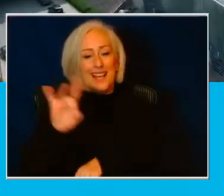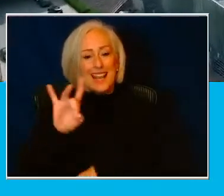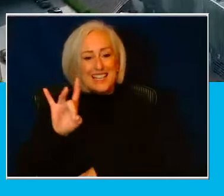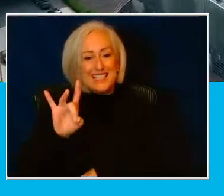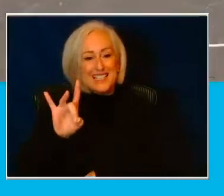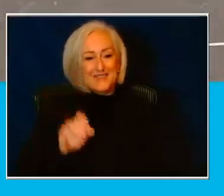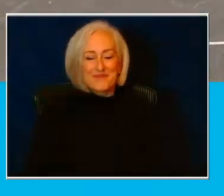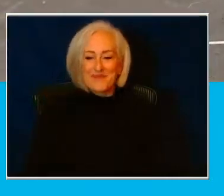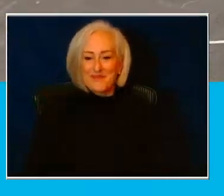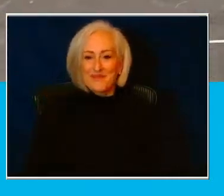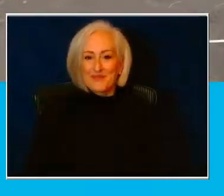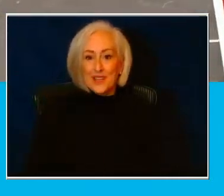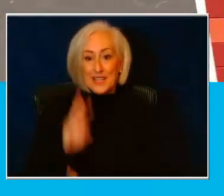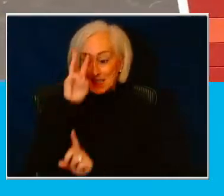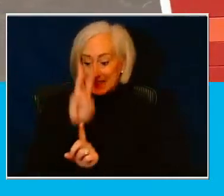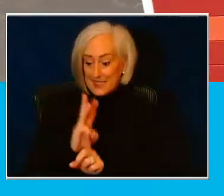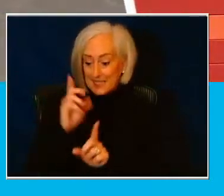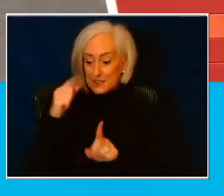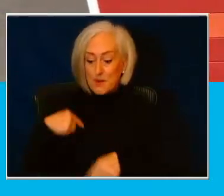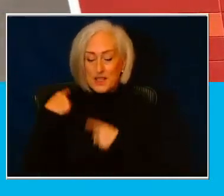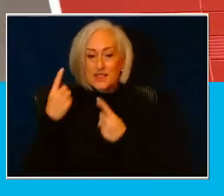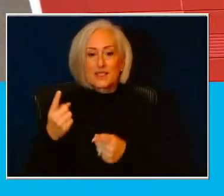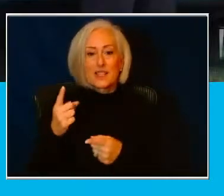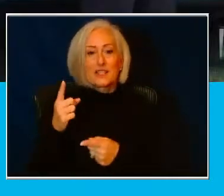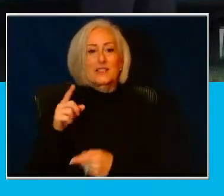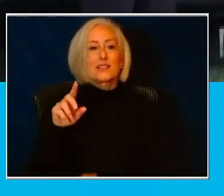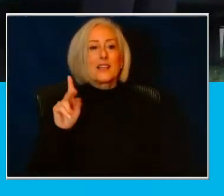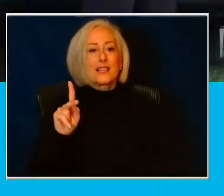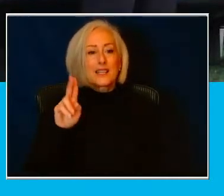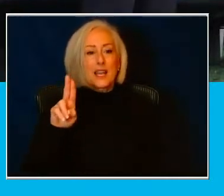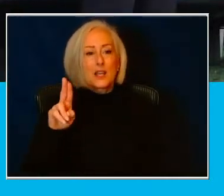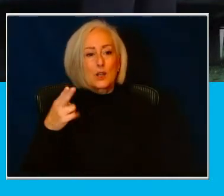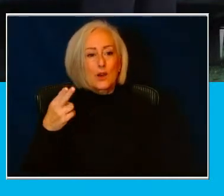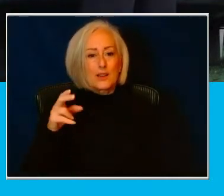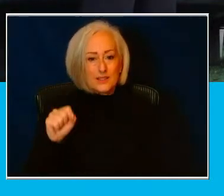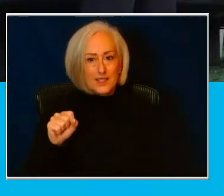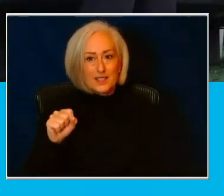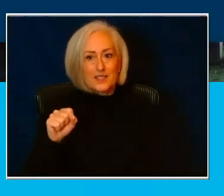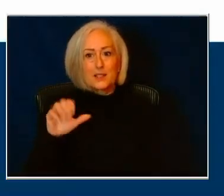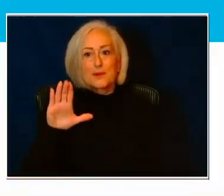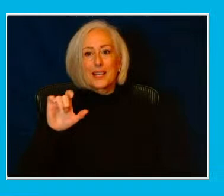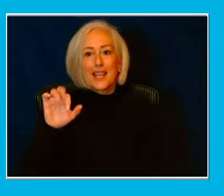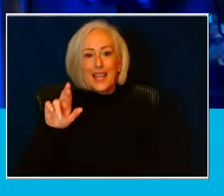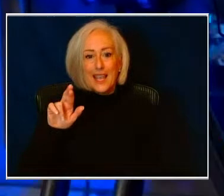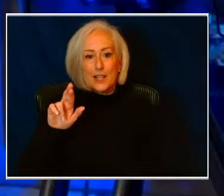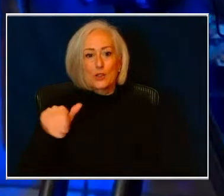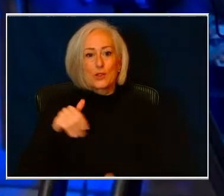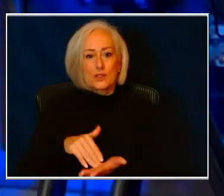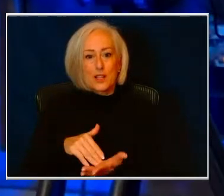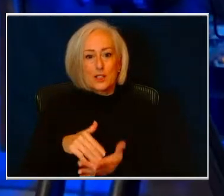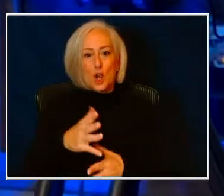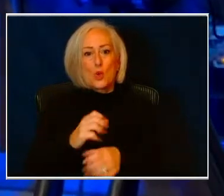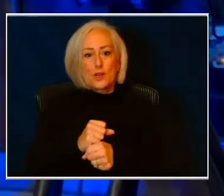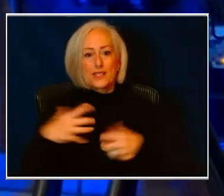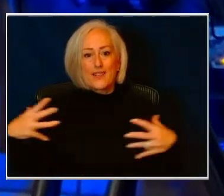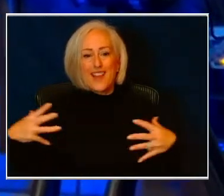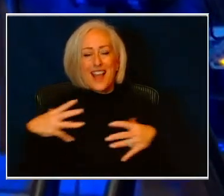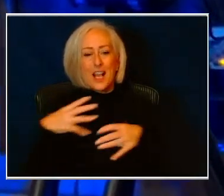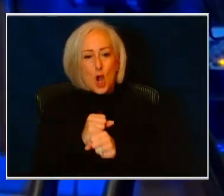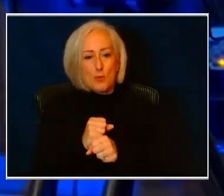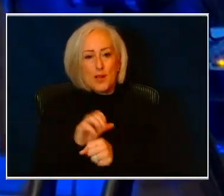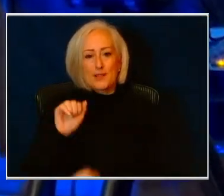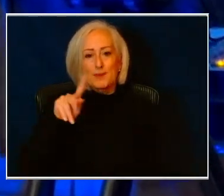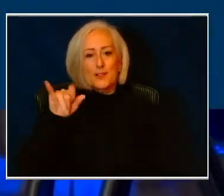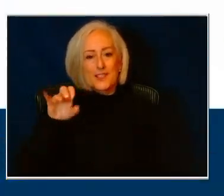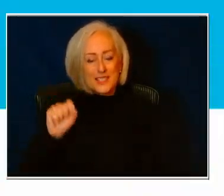nearly 6 months since the University of Kansas Cancer Center achieved comprehensive status. I'm Jessica Lovell on the next